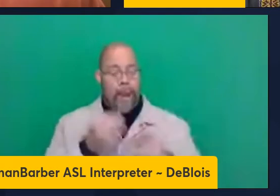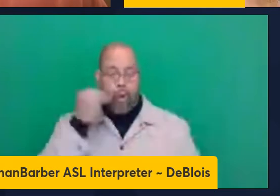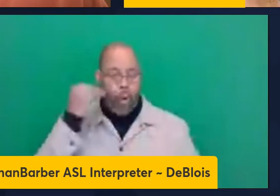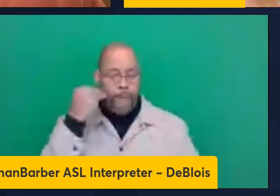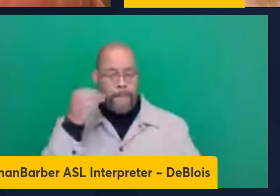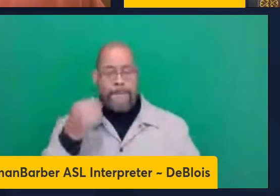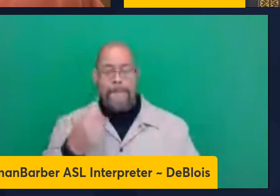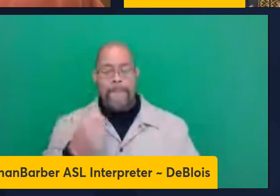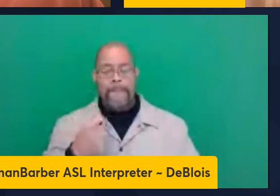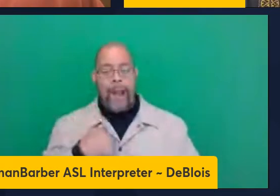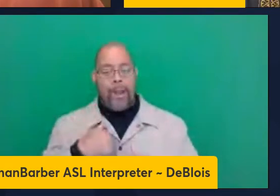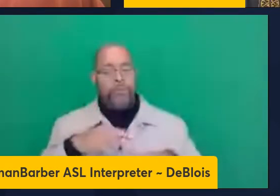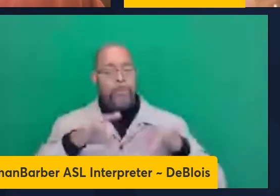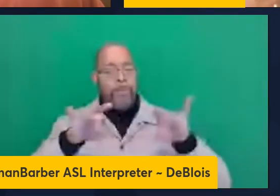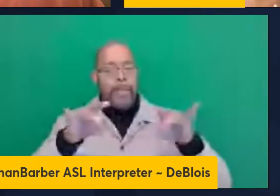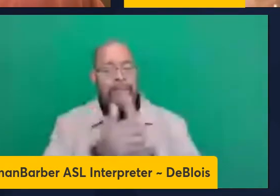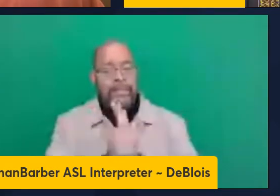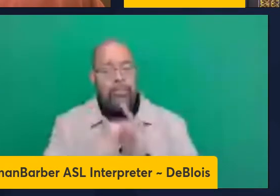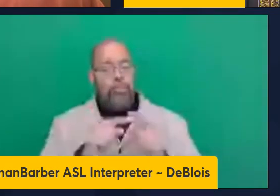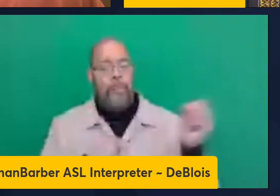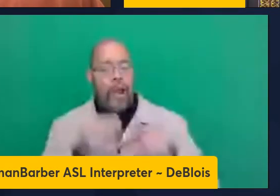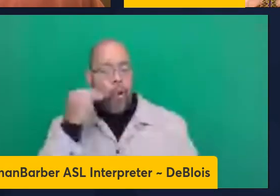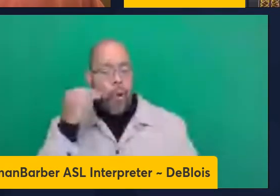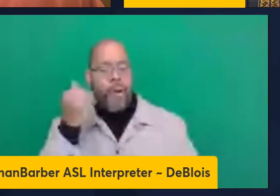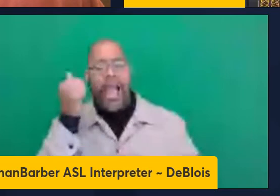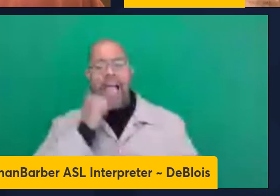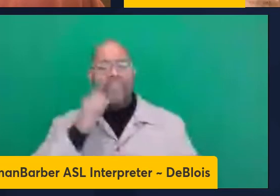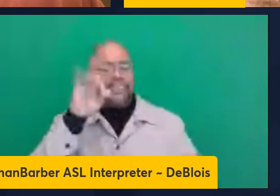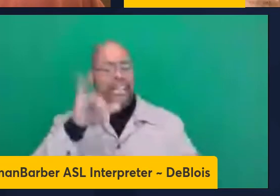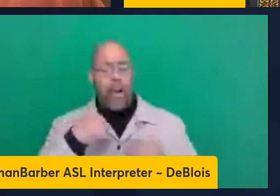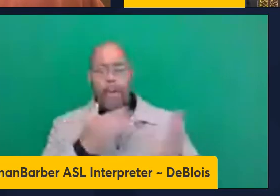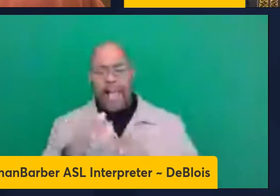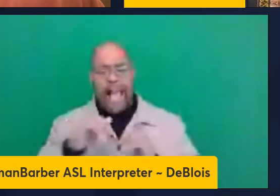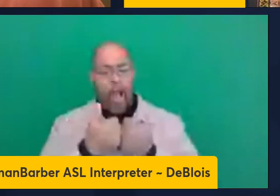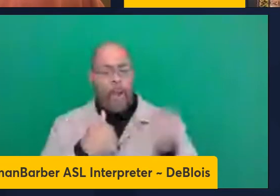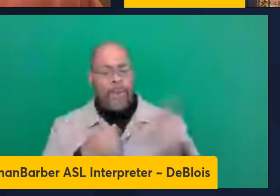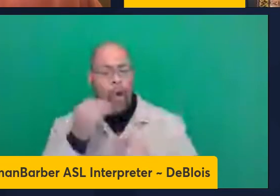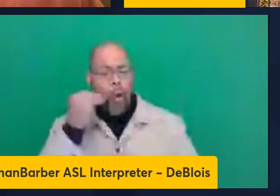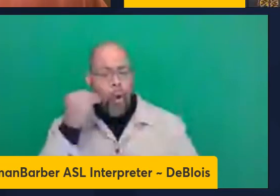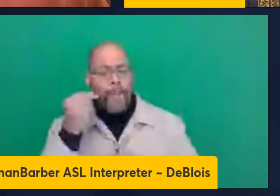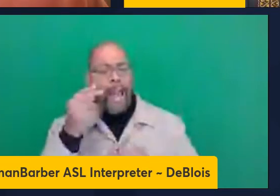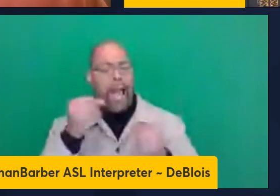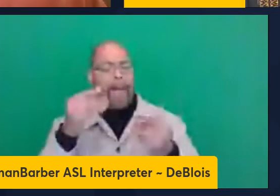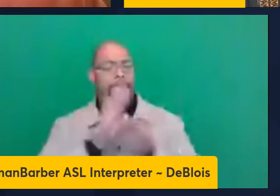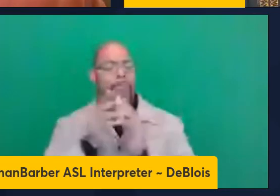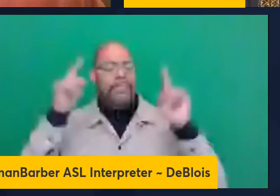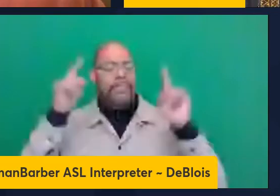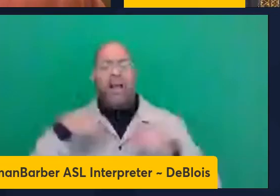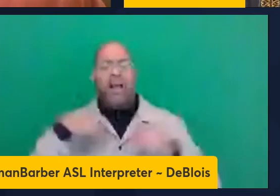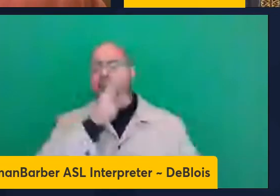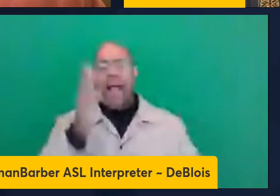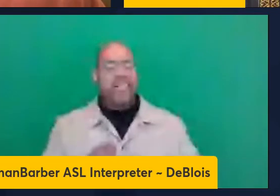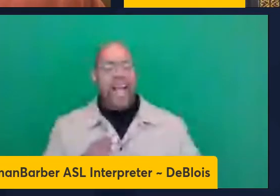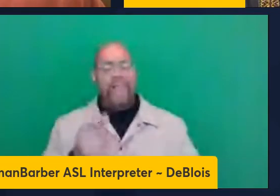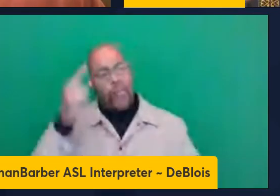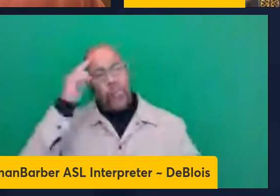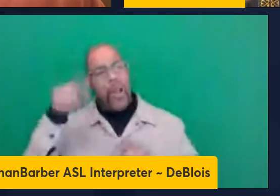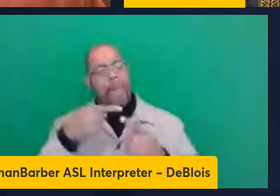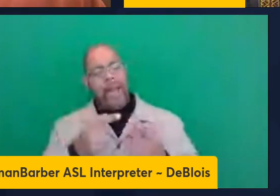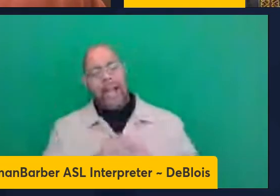acquiring skills to go back home. So every day I was planning how to go back home and be successful. I never thought about